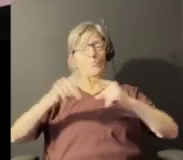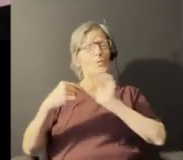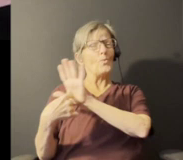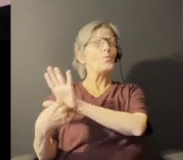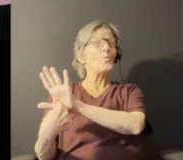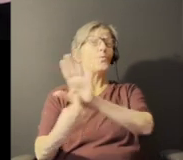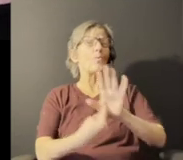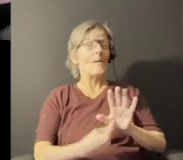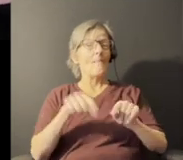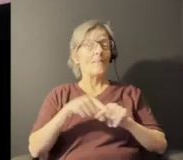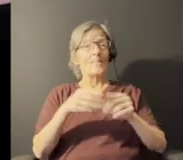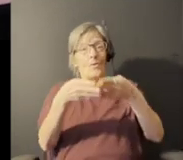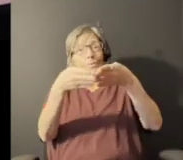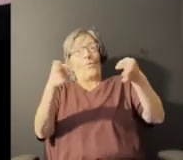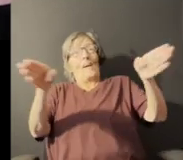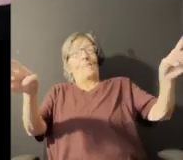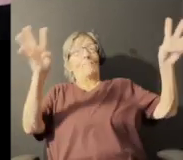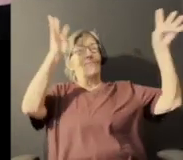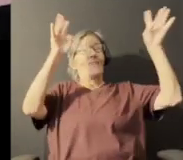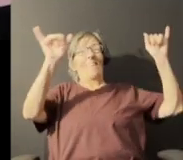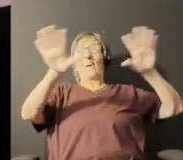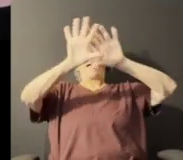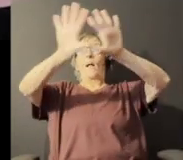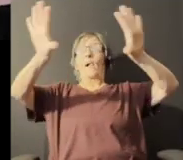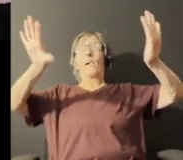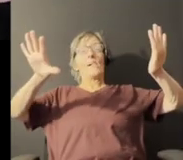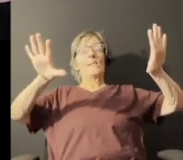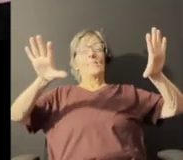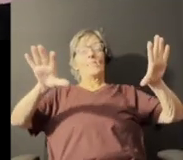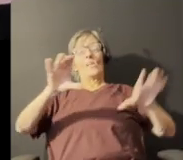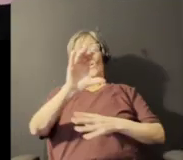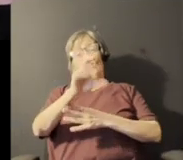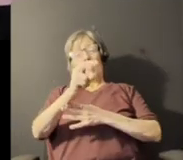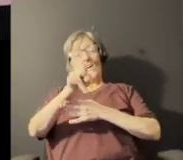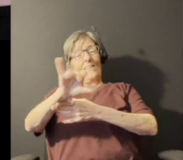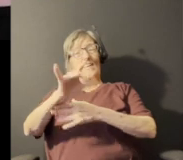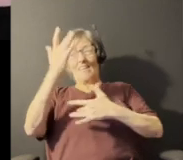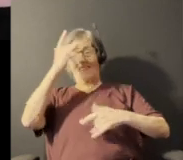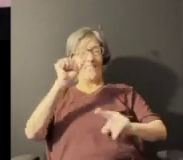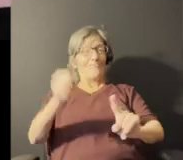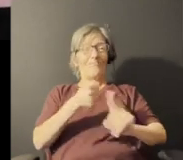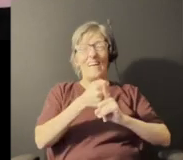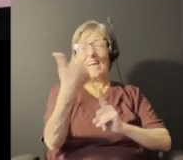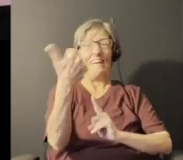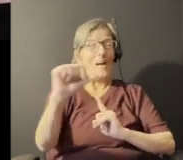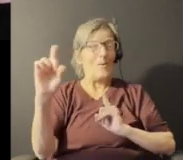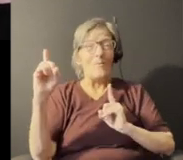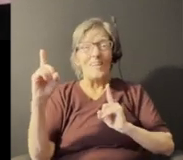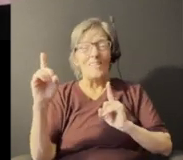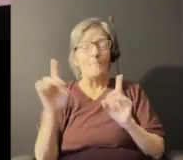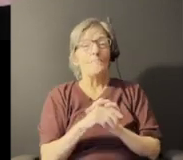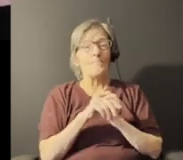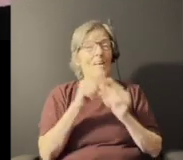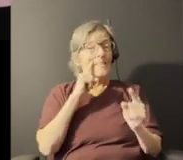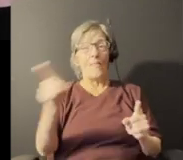hoped to show in this grander scheme of things is that chronic illness can happen to anyone.